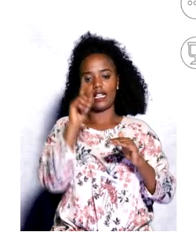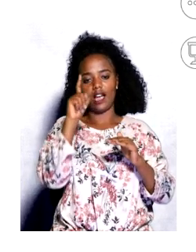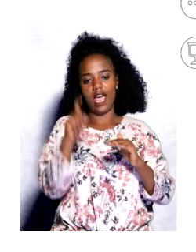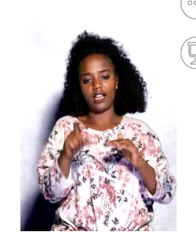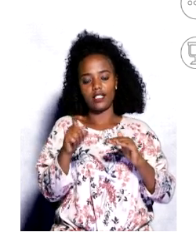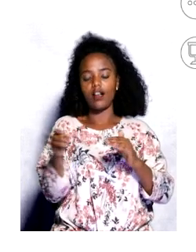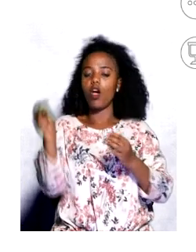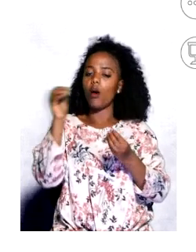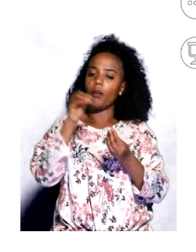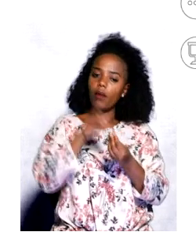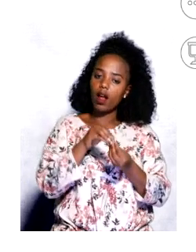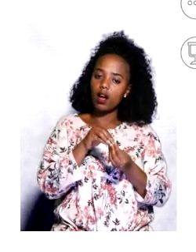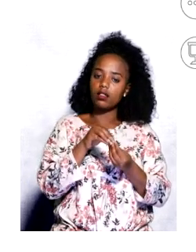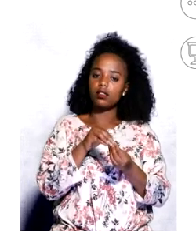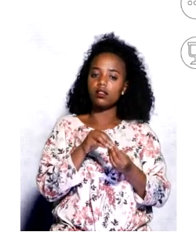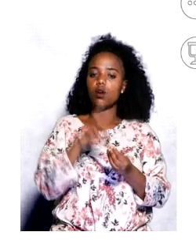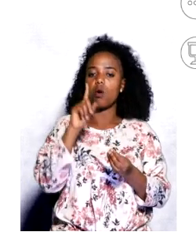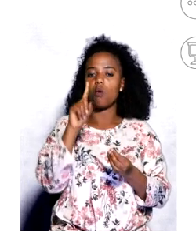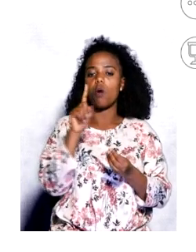plus